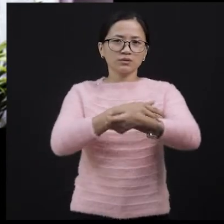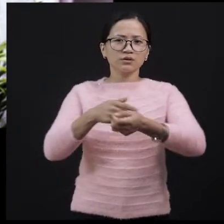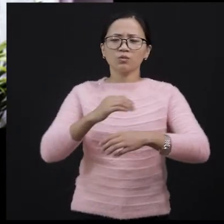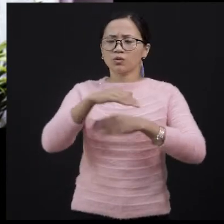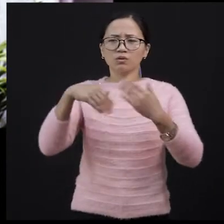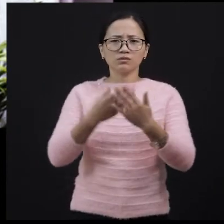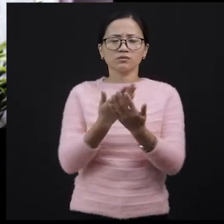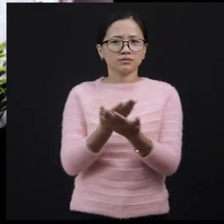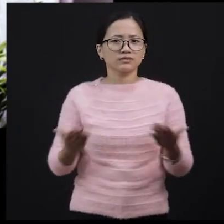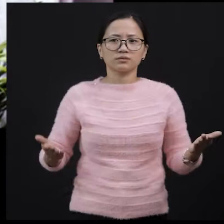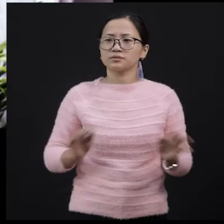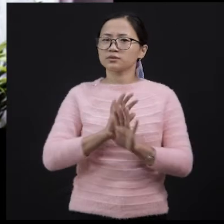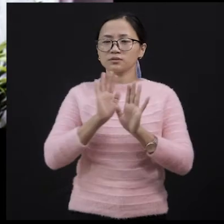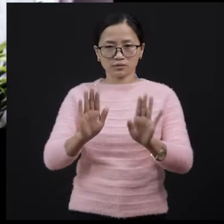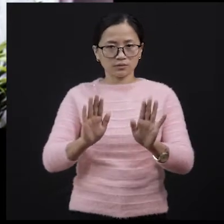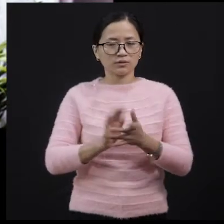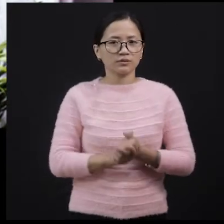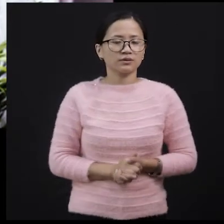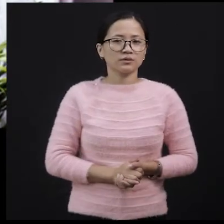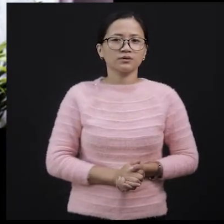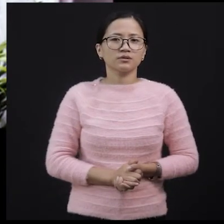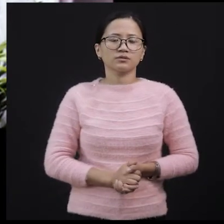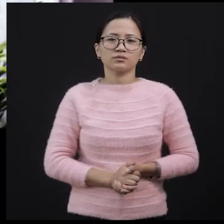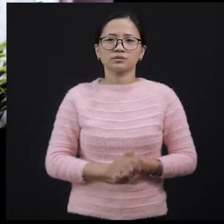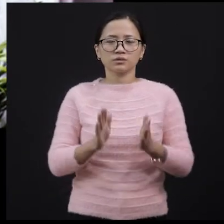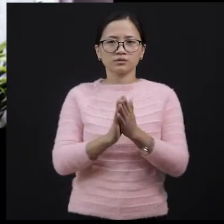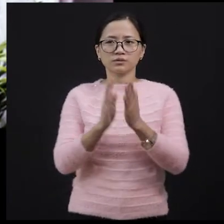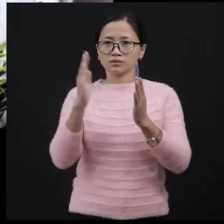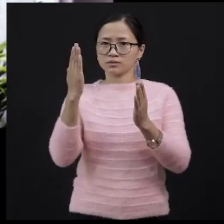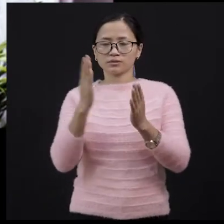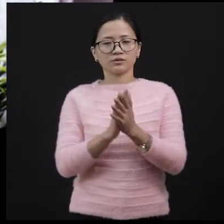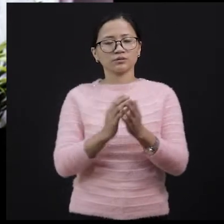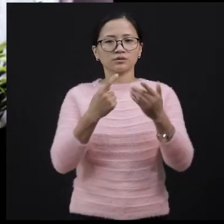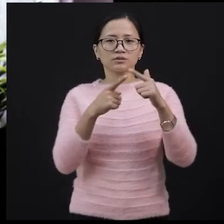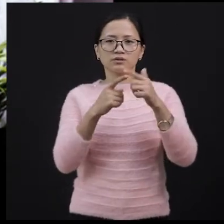the objects present because this is transparent.